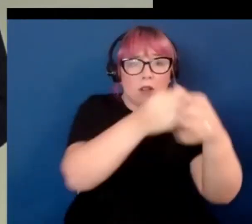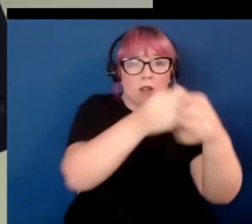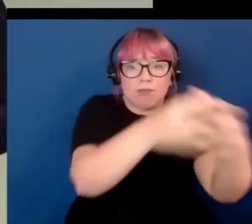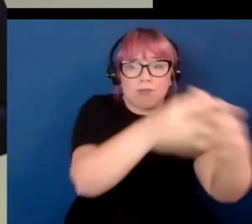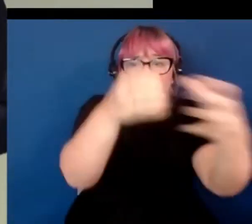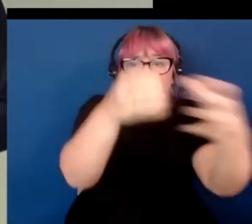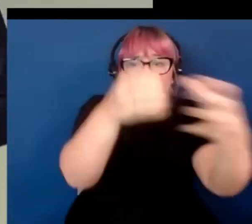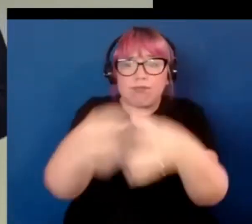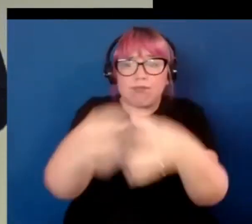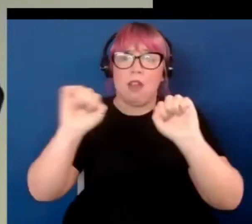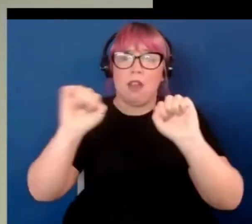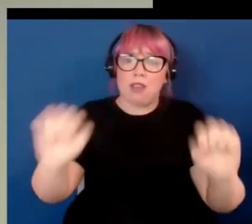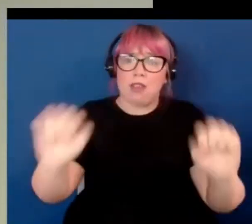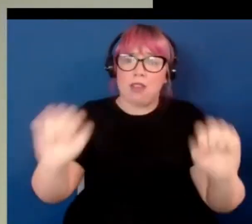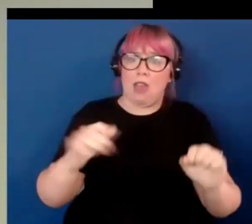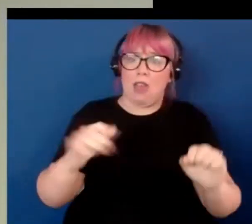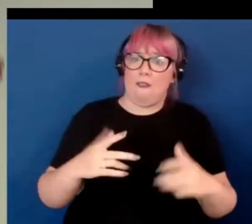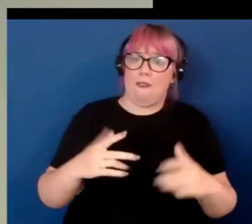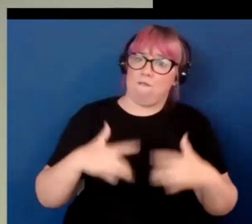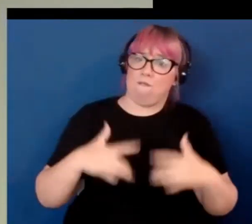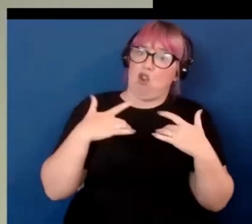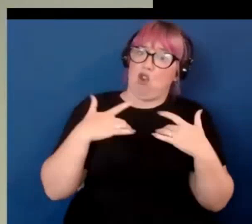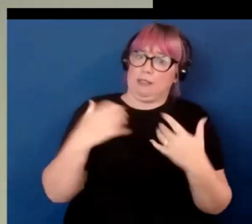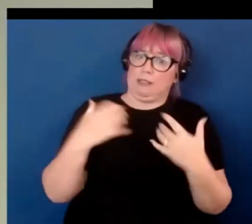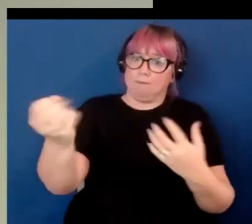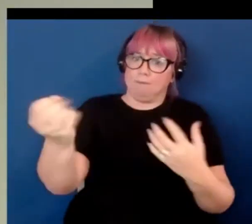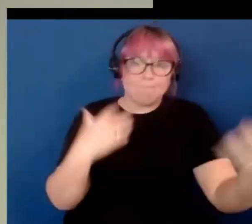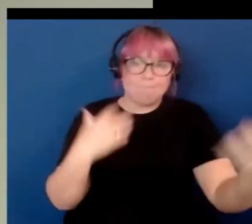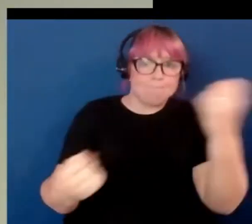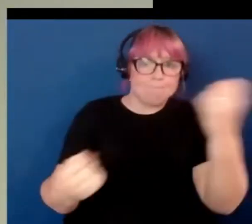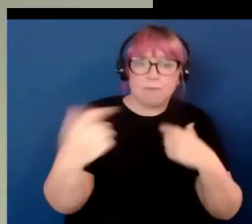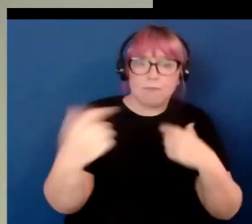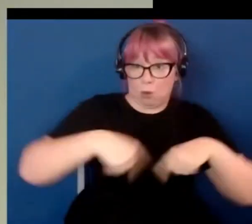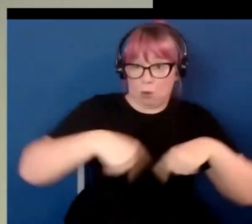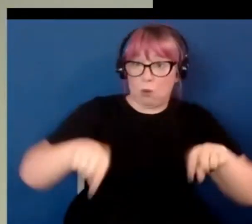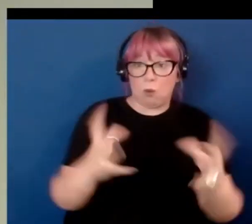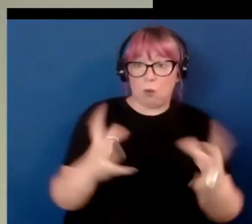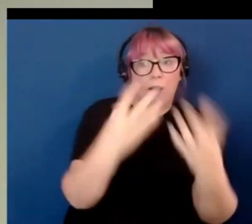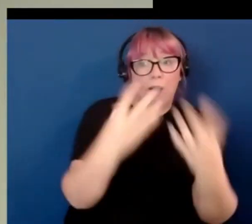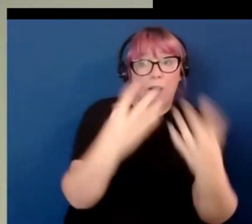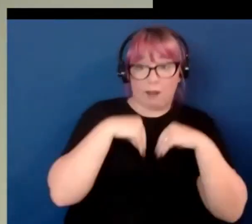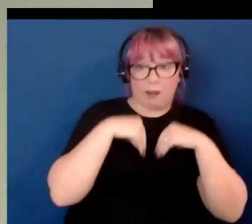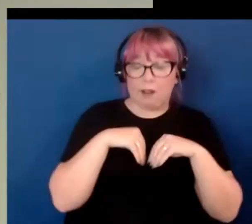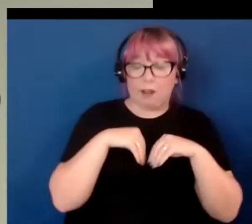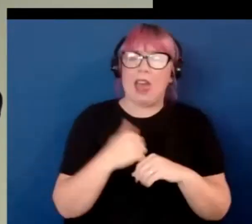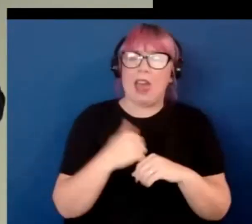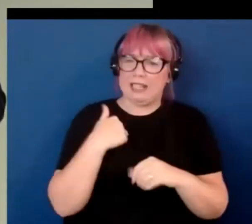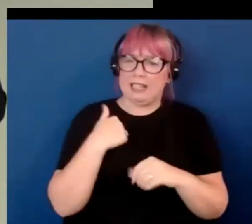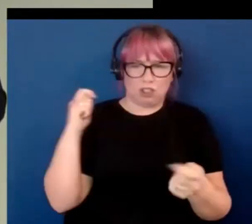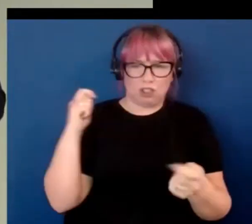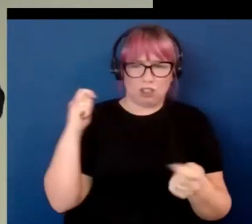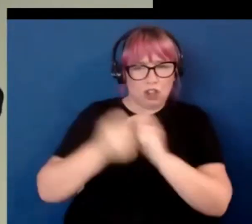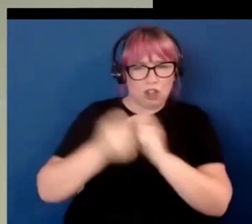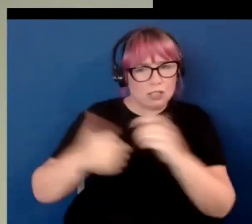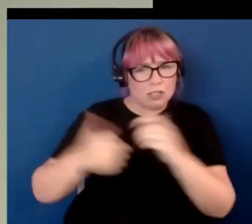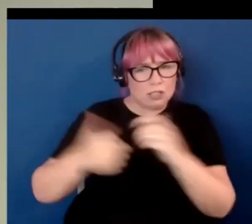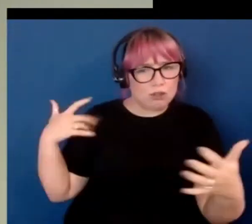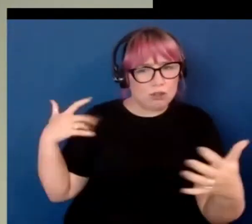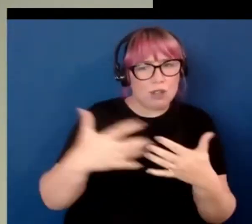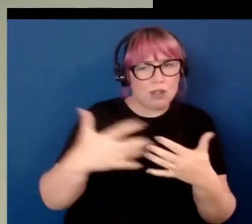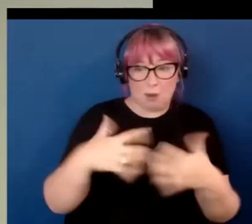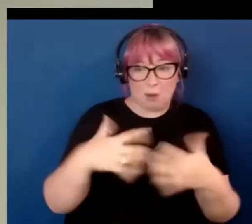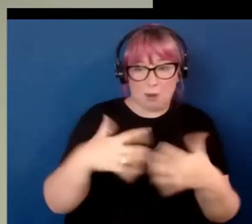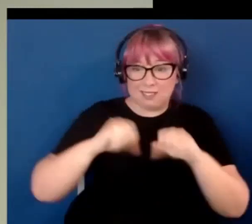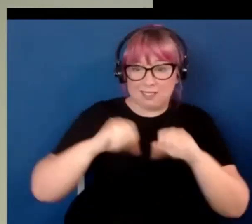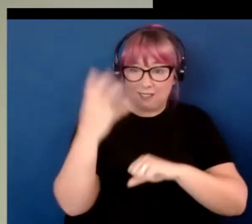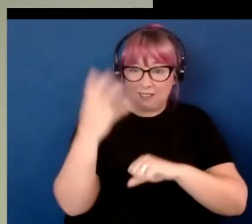truth. Our party has changed and it's grown so much since we started more than 4 decades ago, and we must